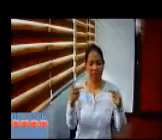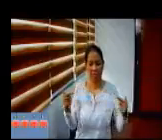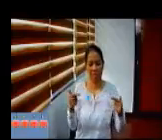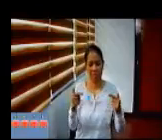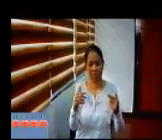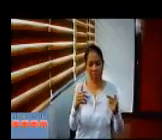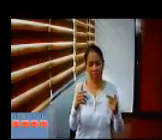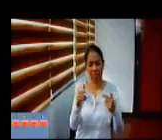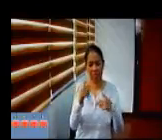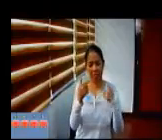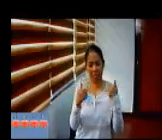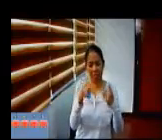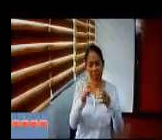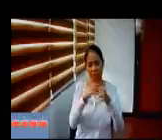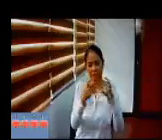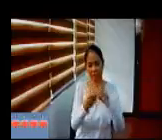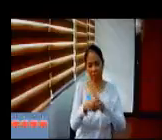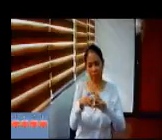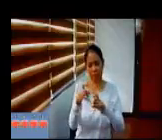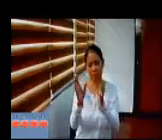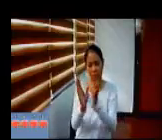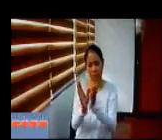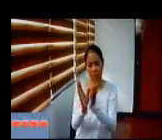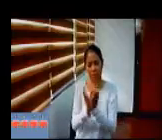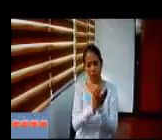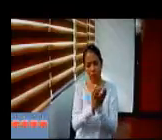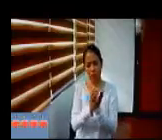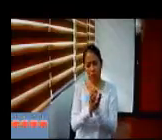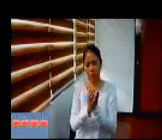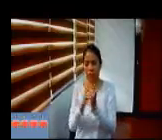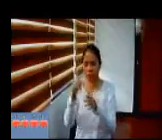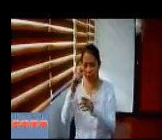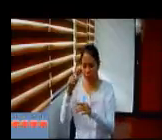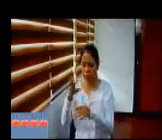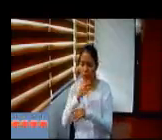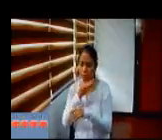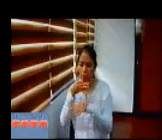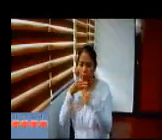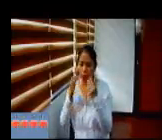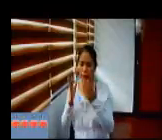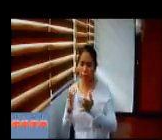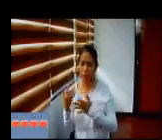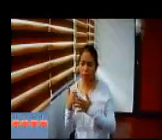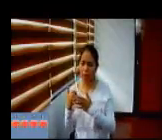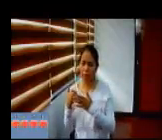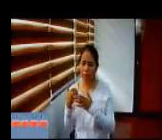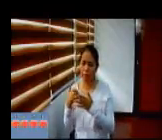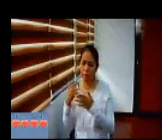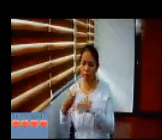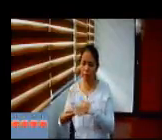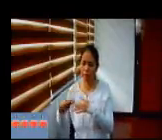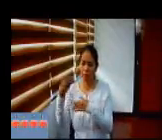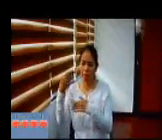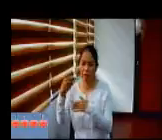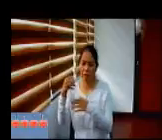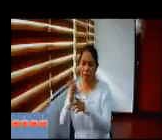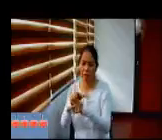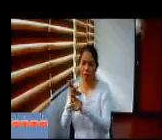people, and communities. Now, to farmers, well, you're going to have higher production and marketing costs. Next,